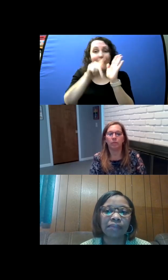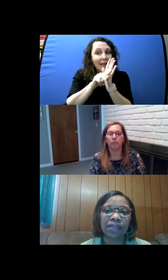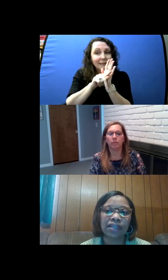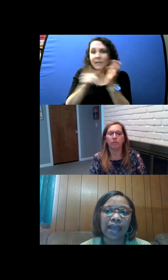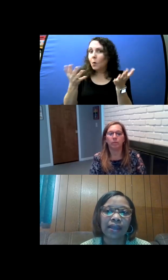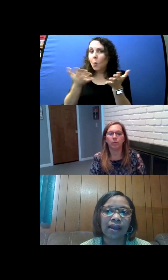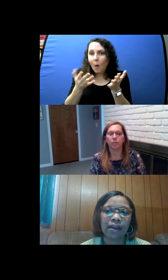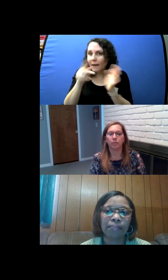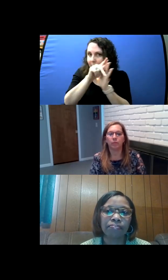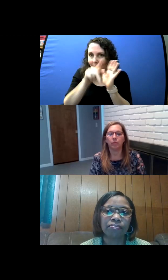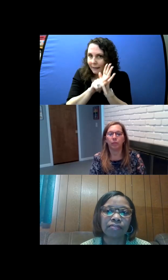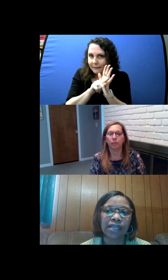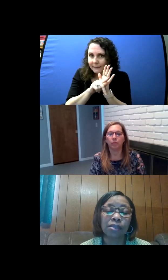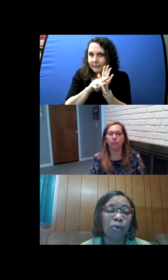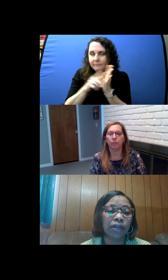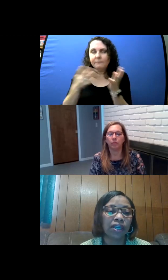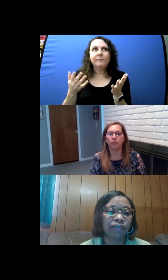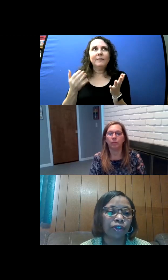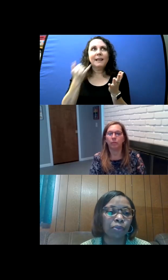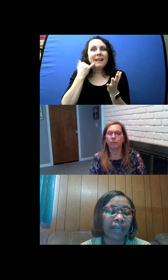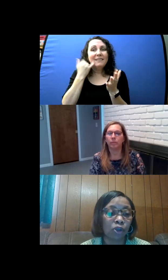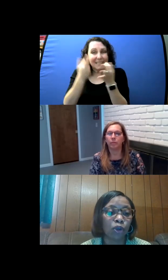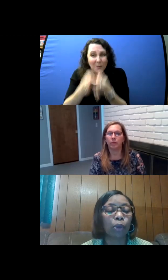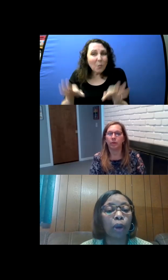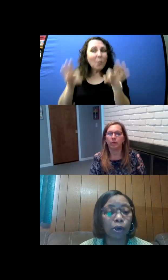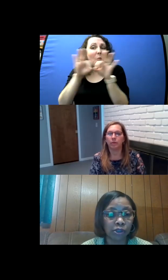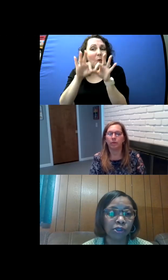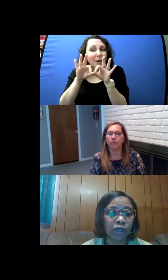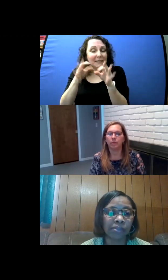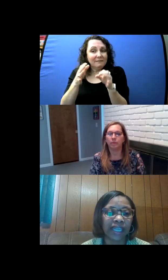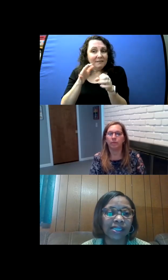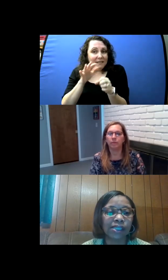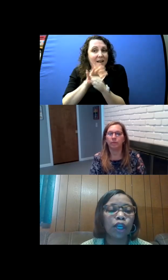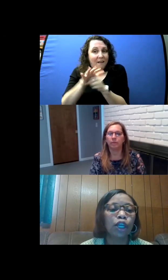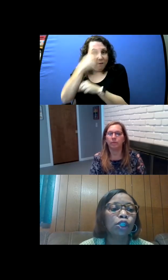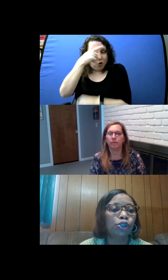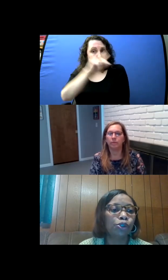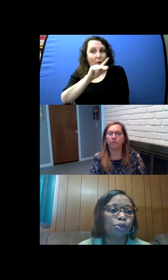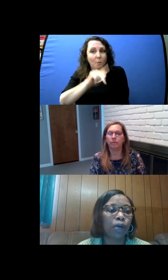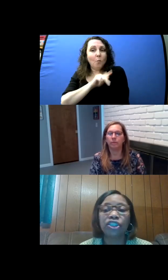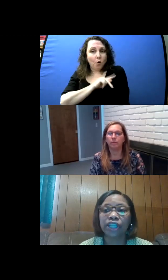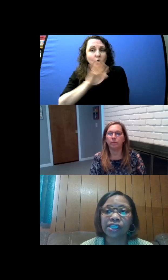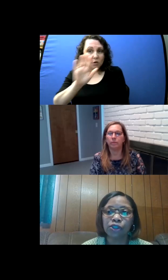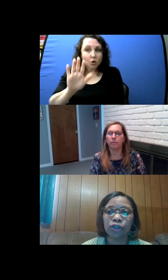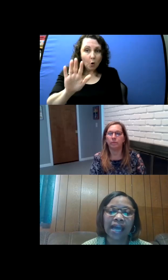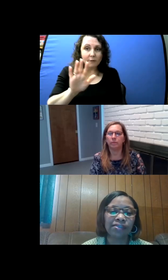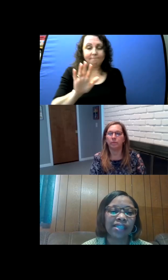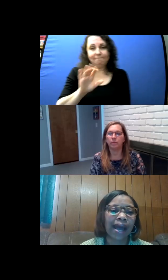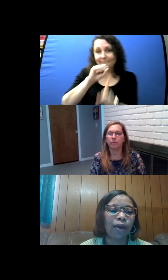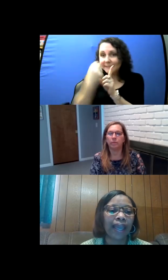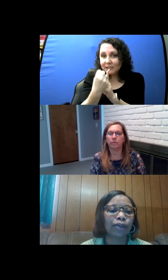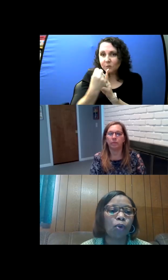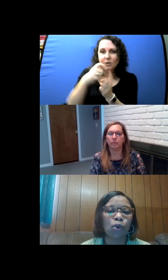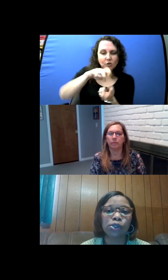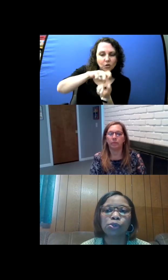it's something that is important enough for you based on your personal circumstances to adjust your